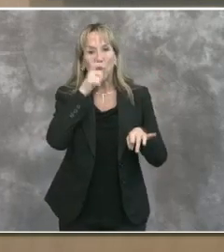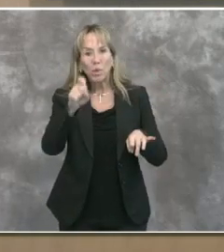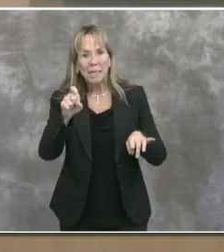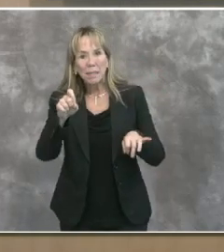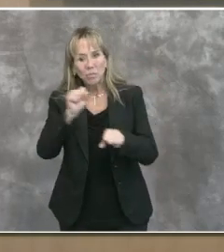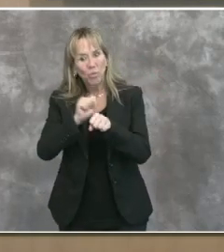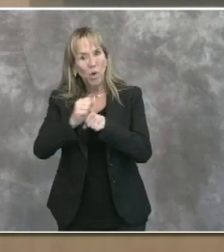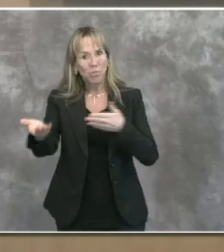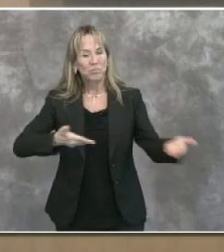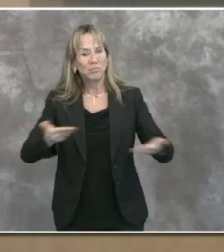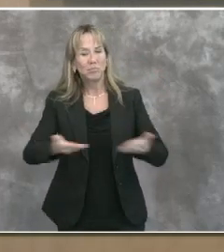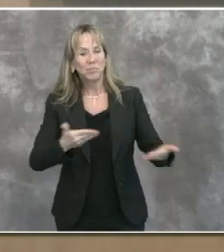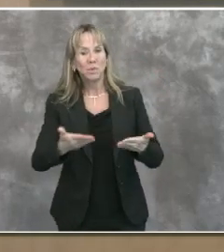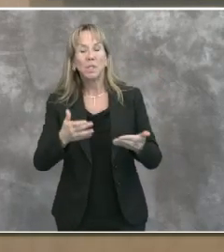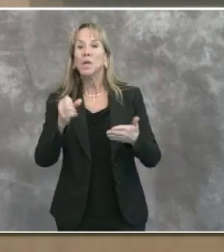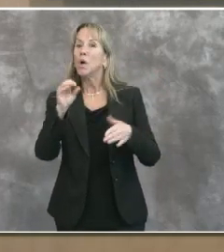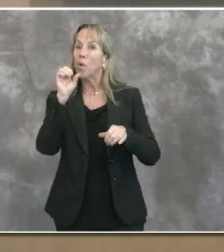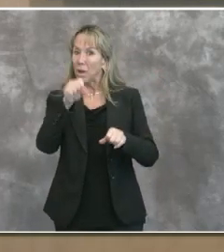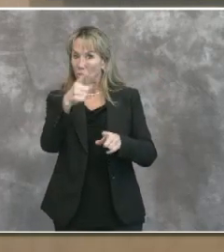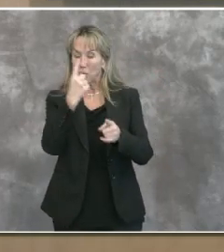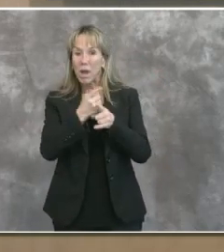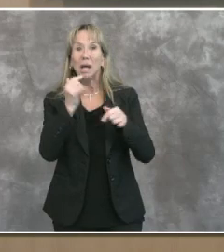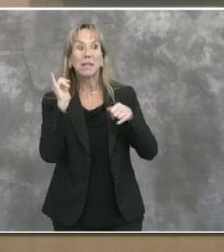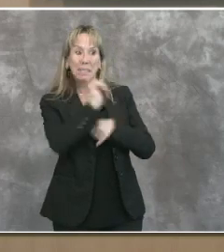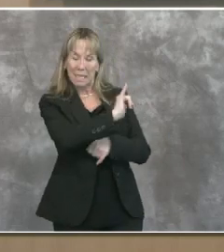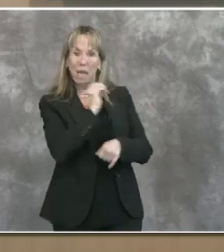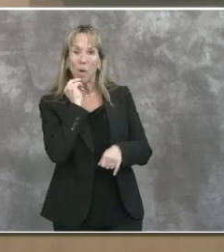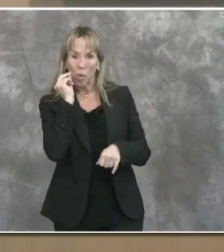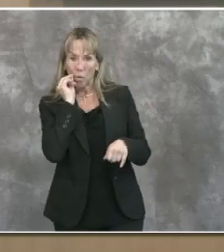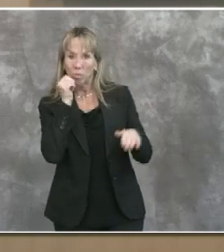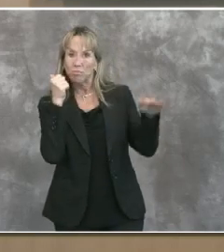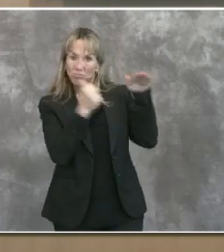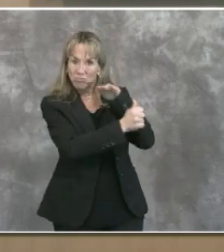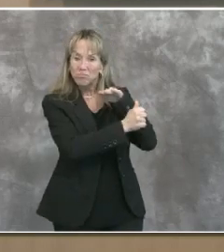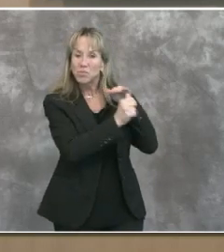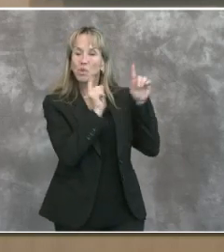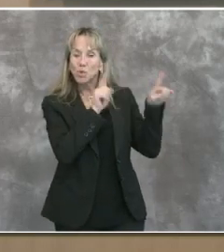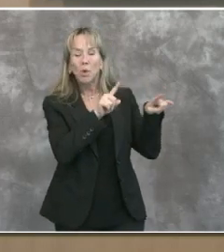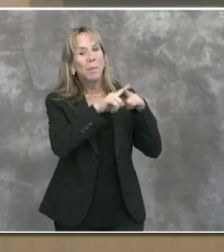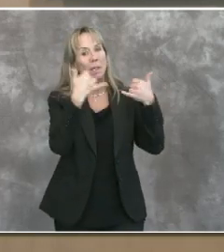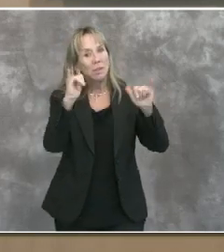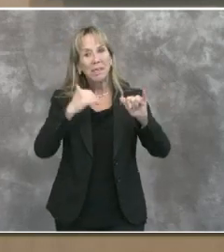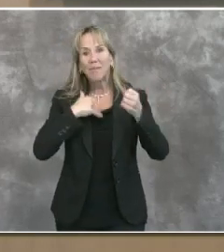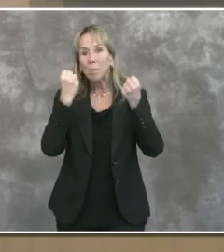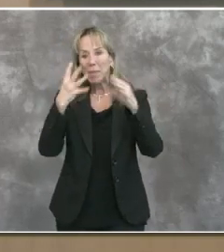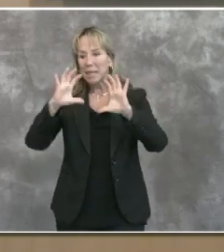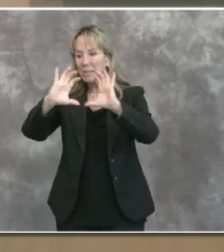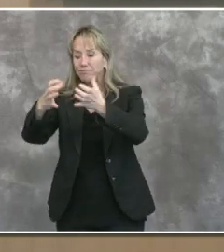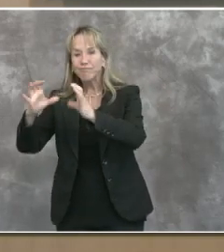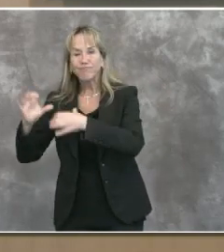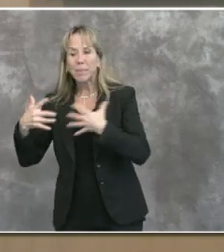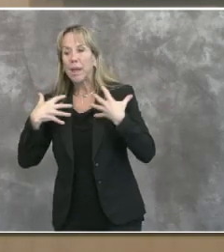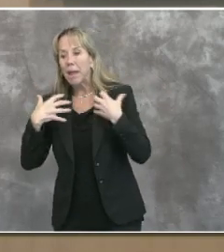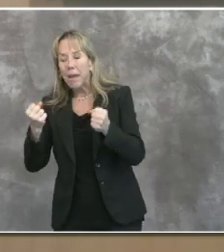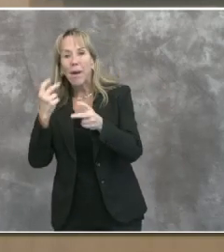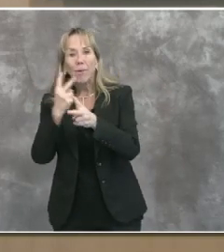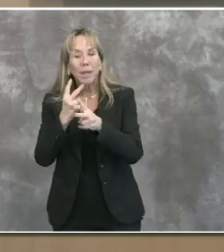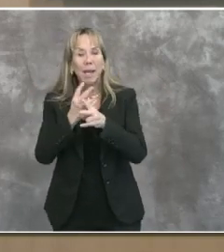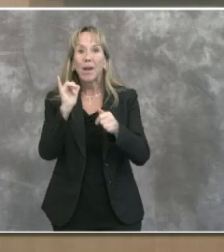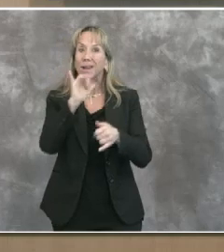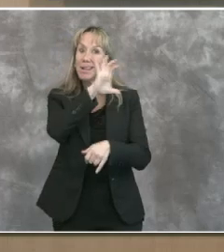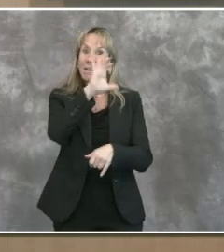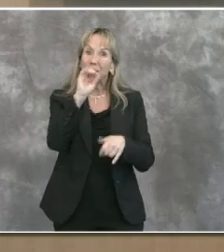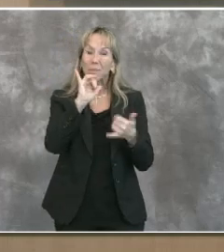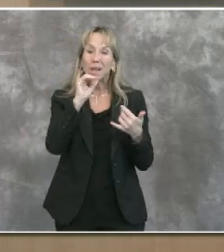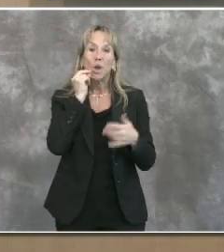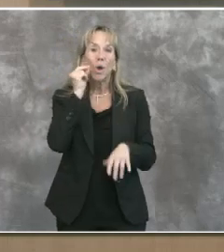is the stay-at-home order, but there's a lot of sectors, healthcare, and there's great companies like Home Depot who